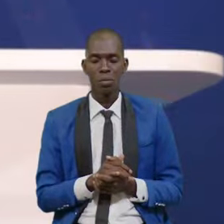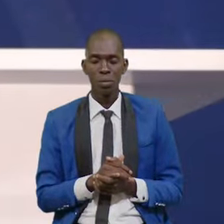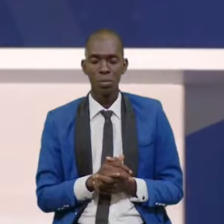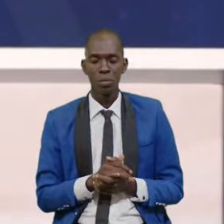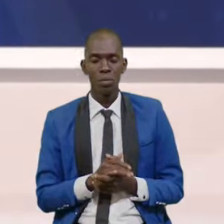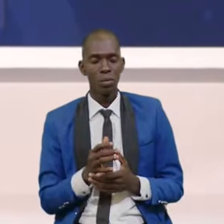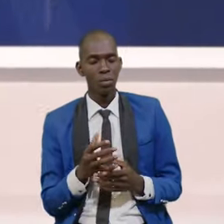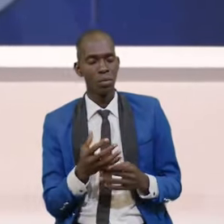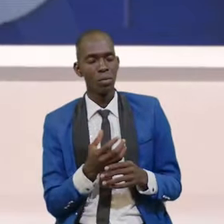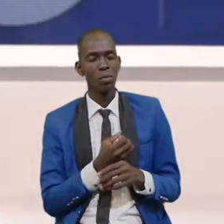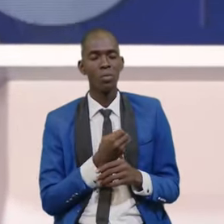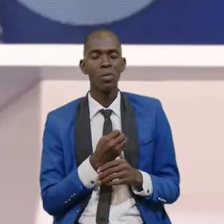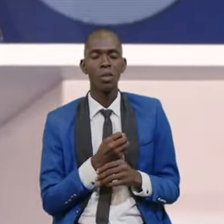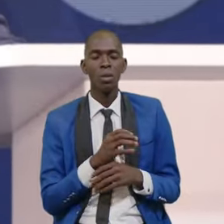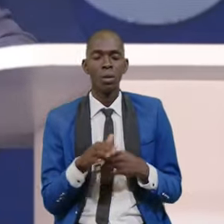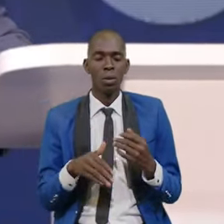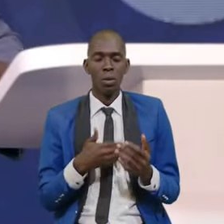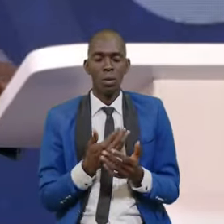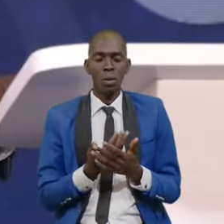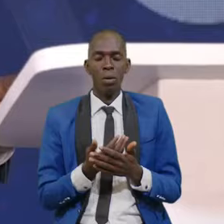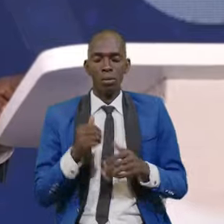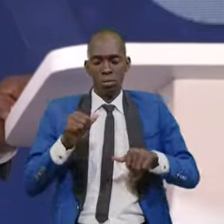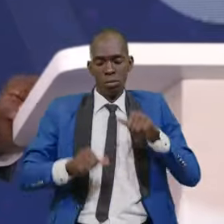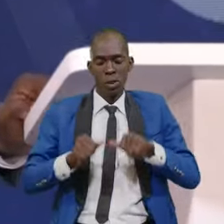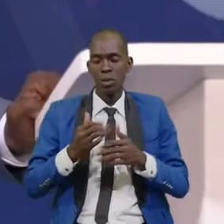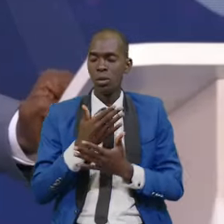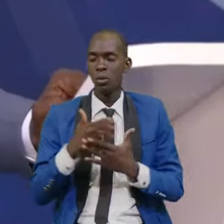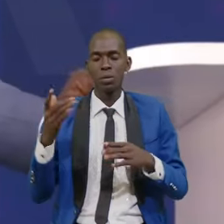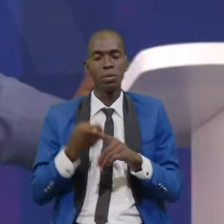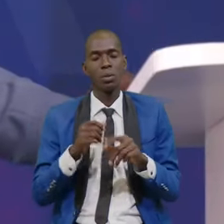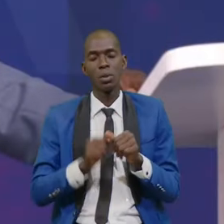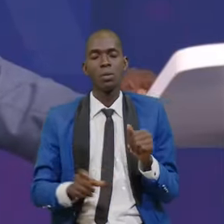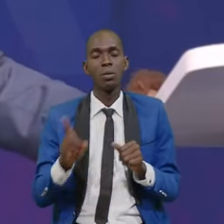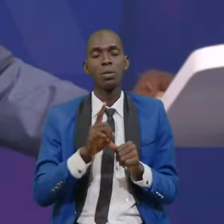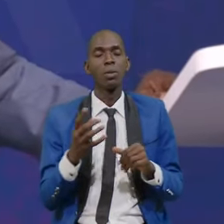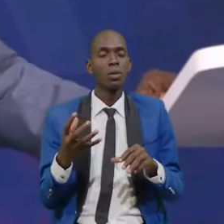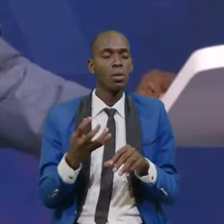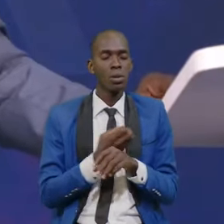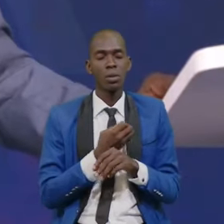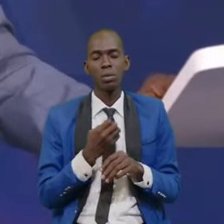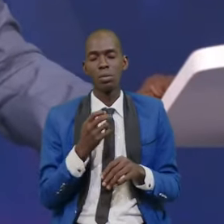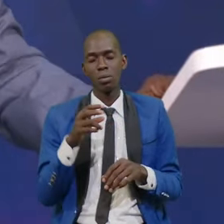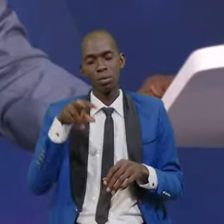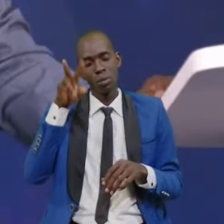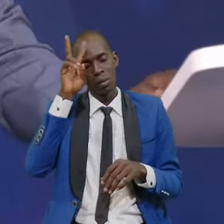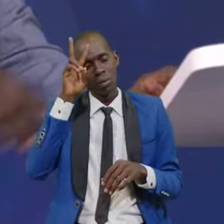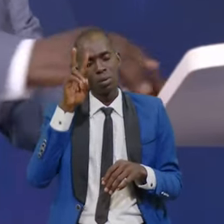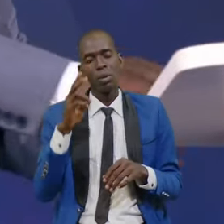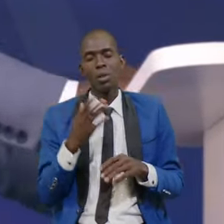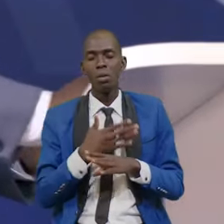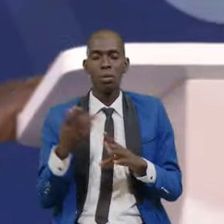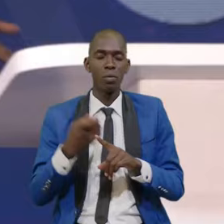Take unbelief away from every heart. Take cowardice away from every